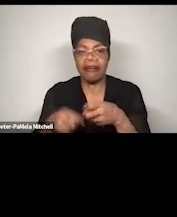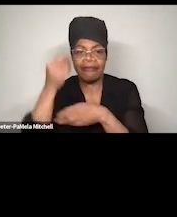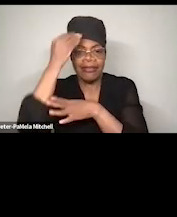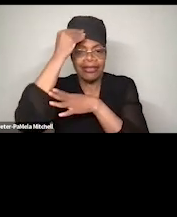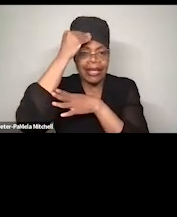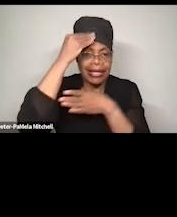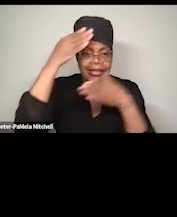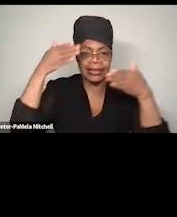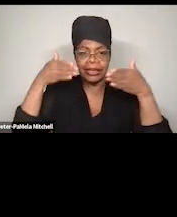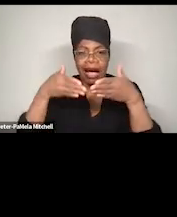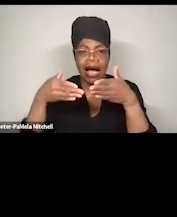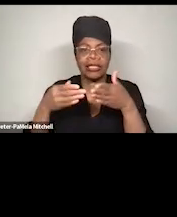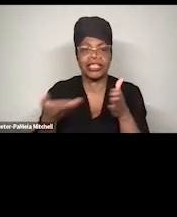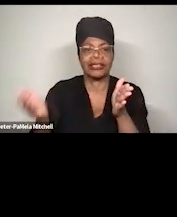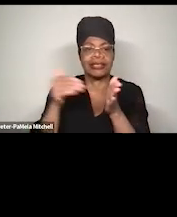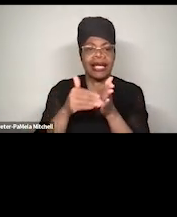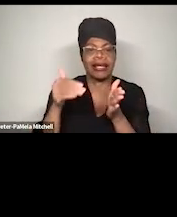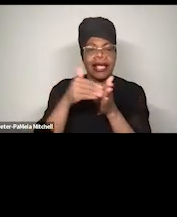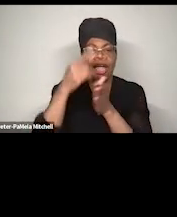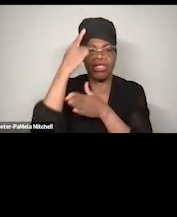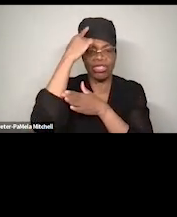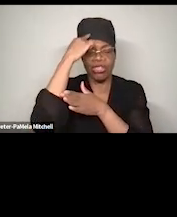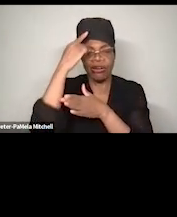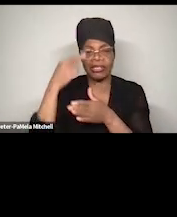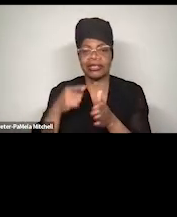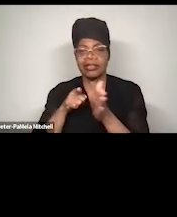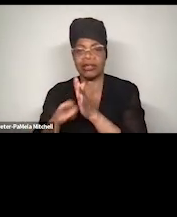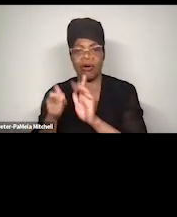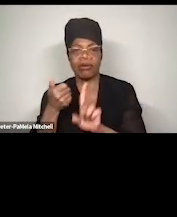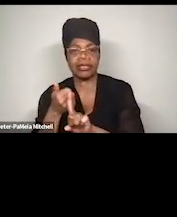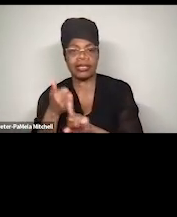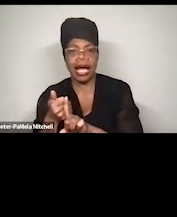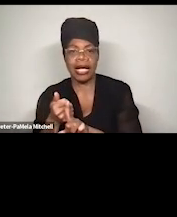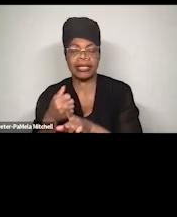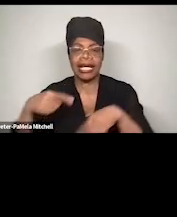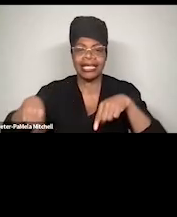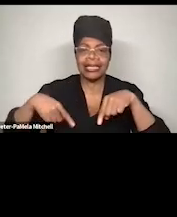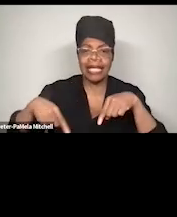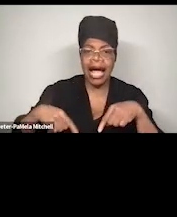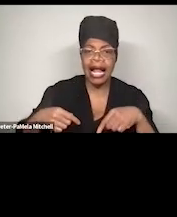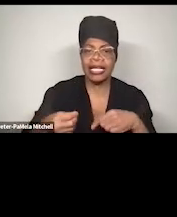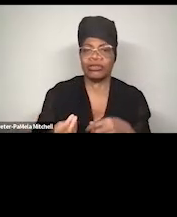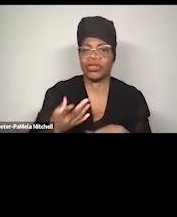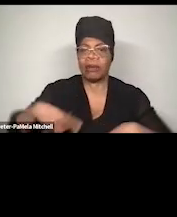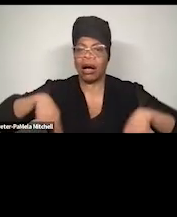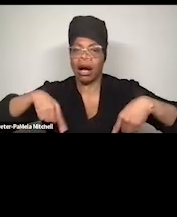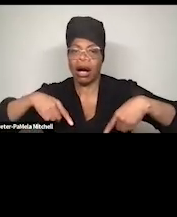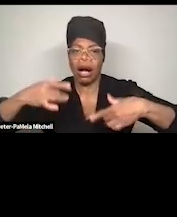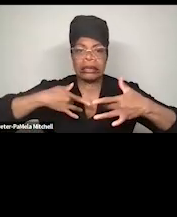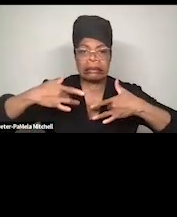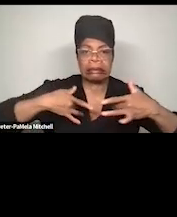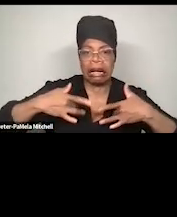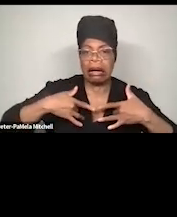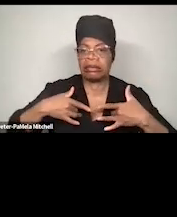suicide. And anxiety looks like excessive anxiety and worry, restlessness or feeling keyed up or on edge, being